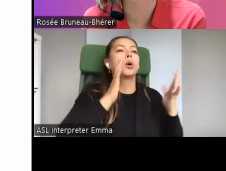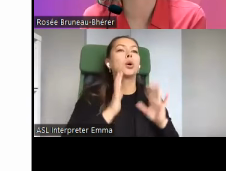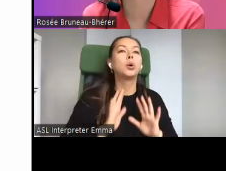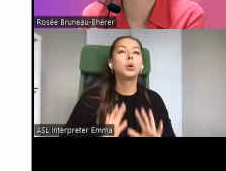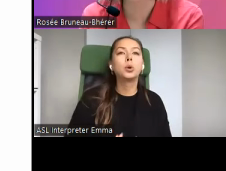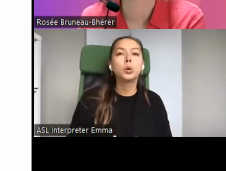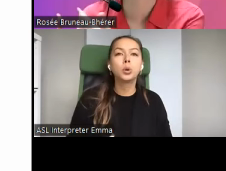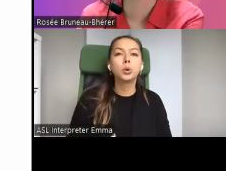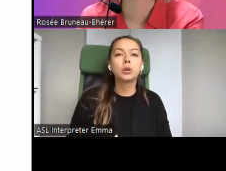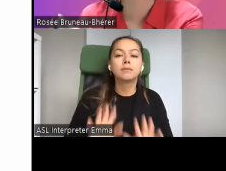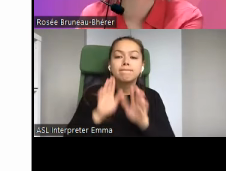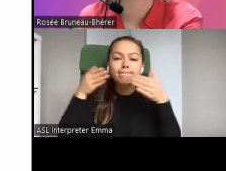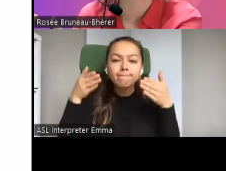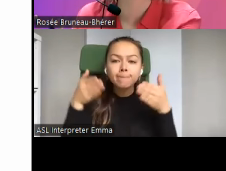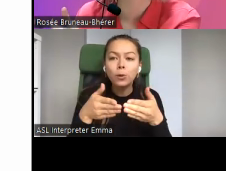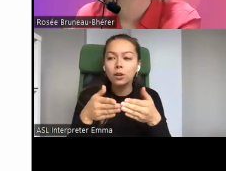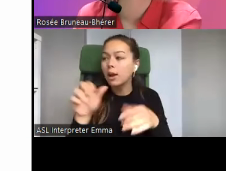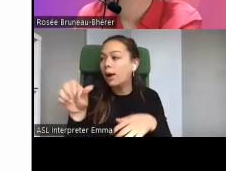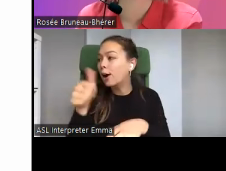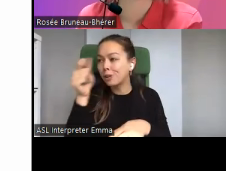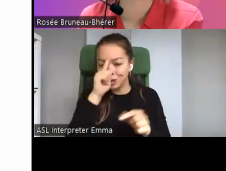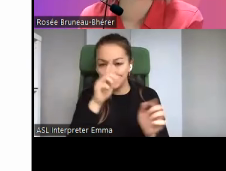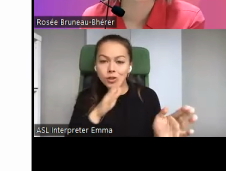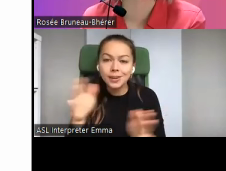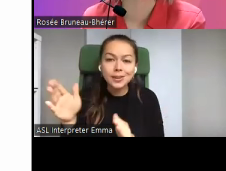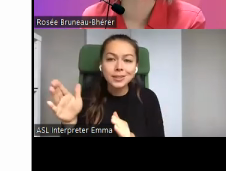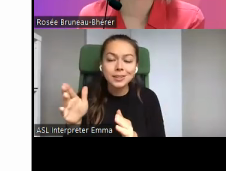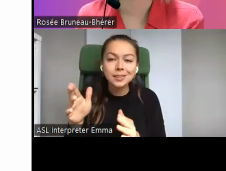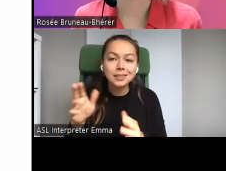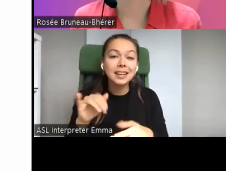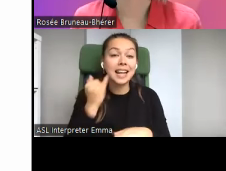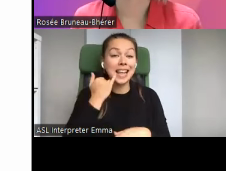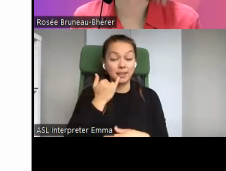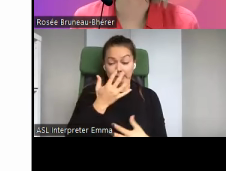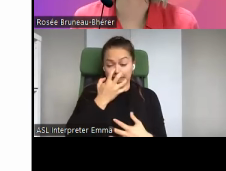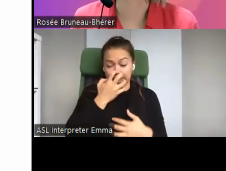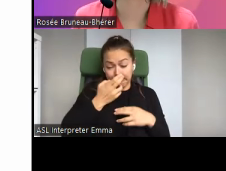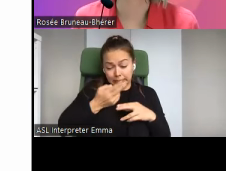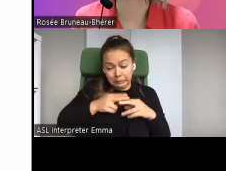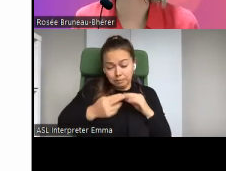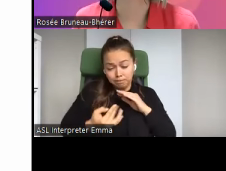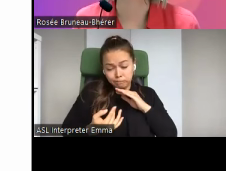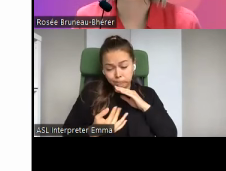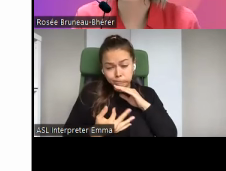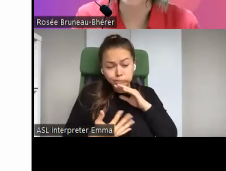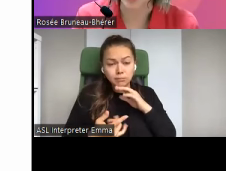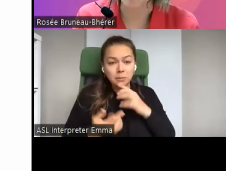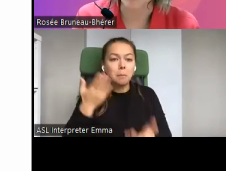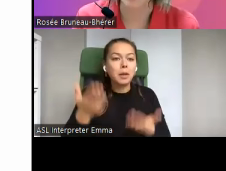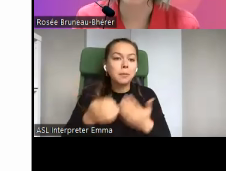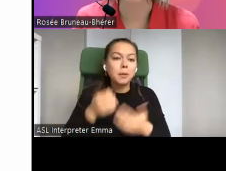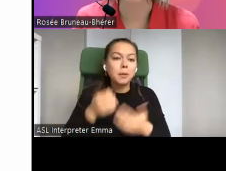stress accumulation, which could result in an aggressive outburst, which would lead to all sorts of cascading consequences. And then we